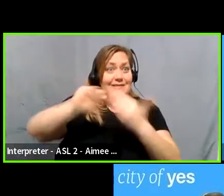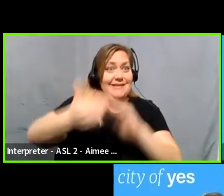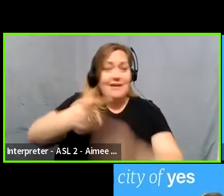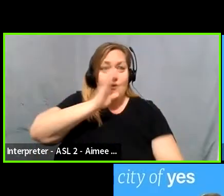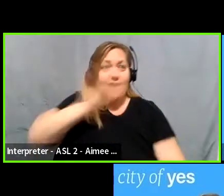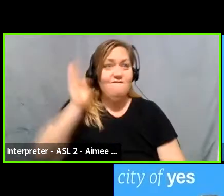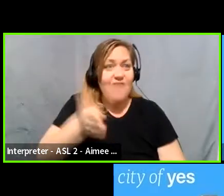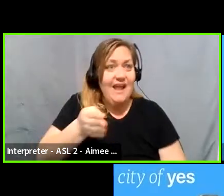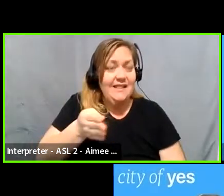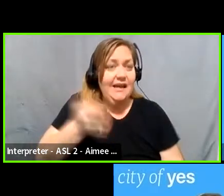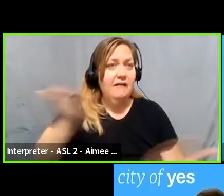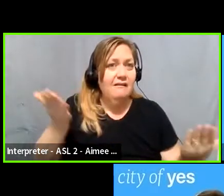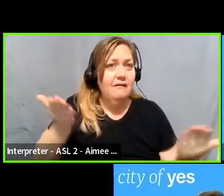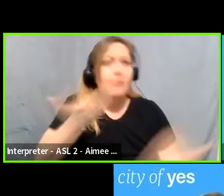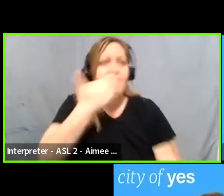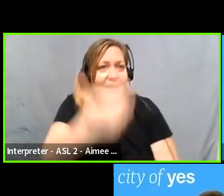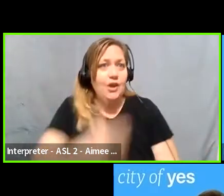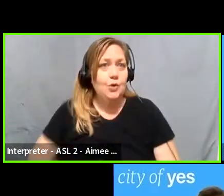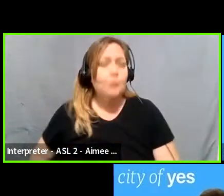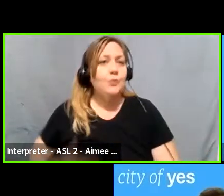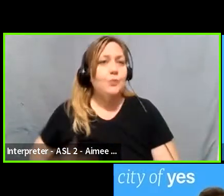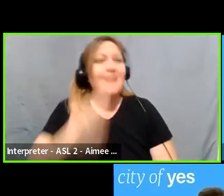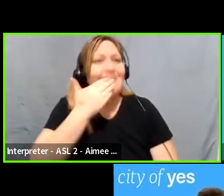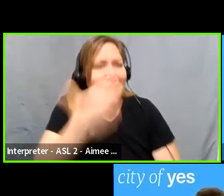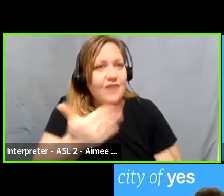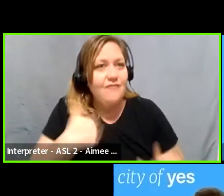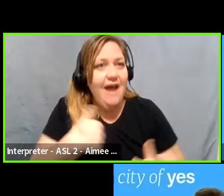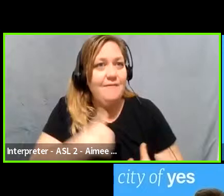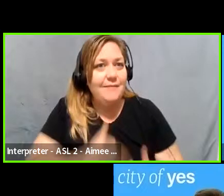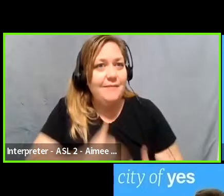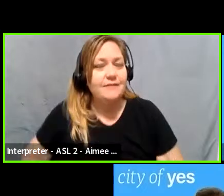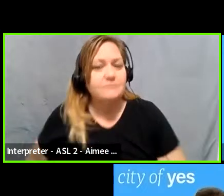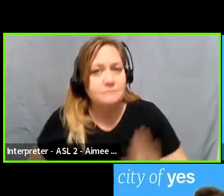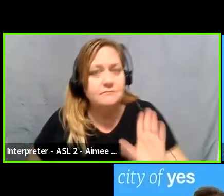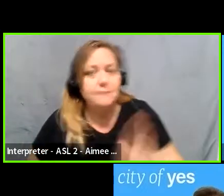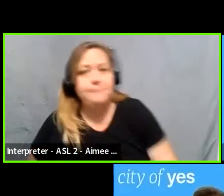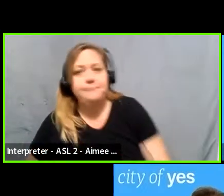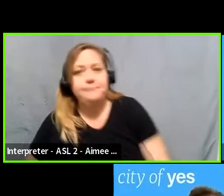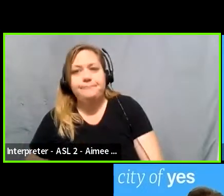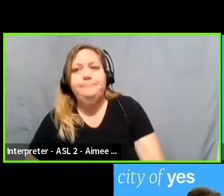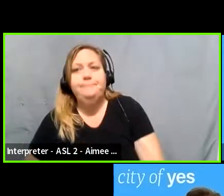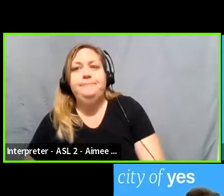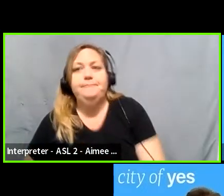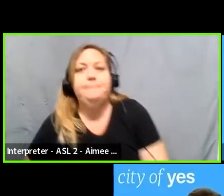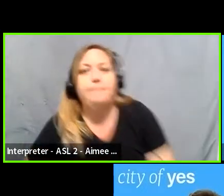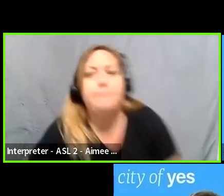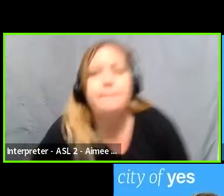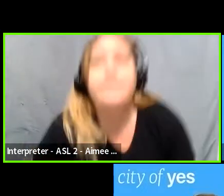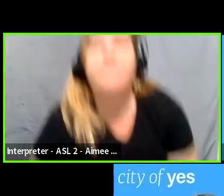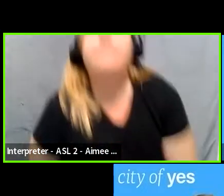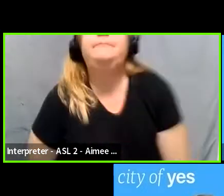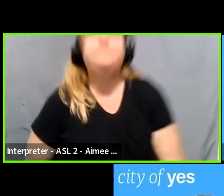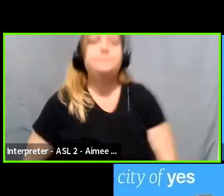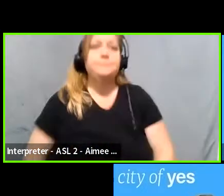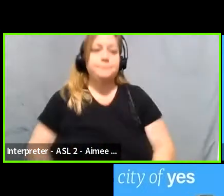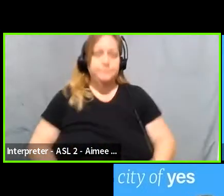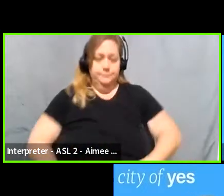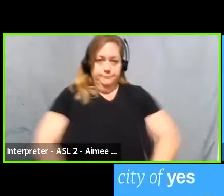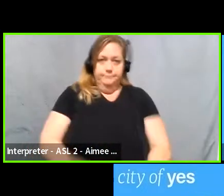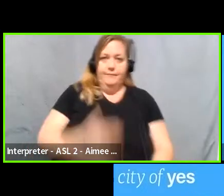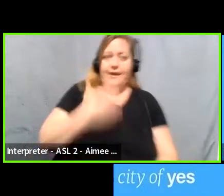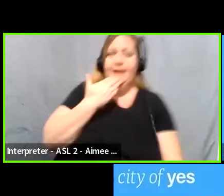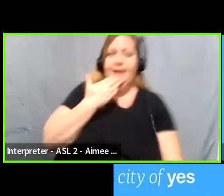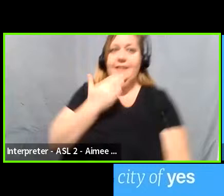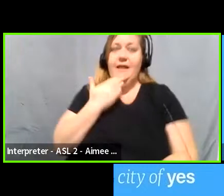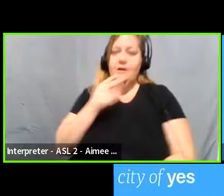Okay. So thank you. Yeah. Let me, let's have John address that. Thank you, Victoria. Thanks, Victoria. Good to